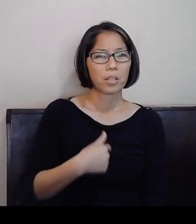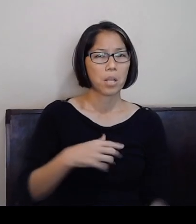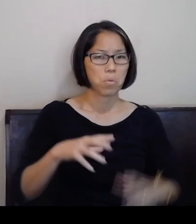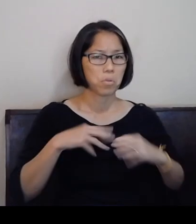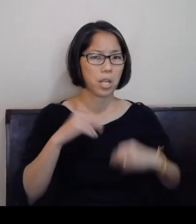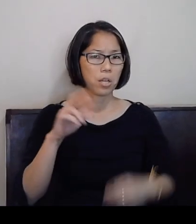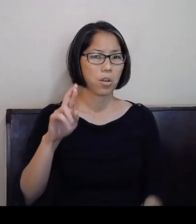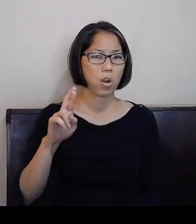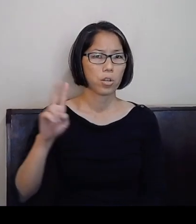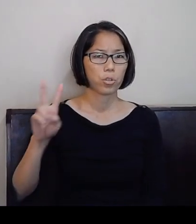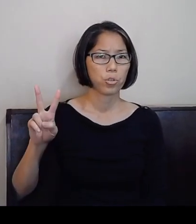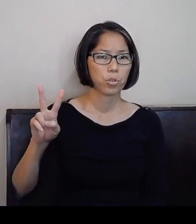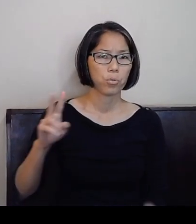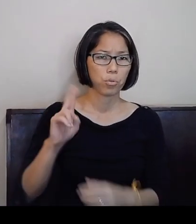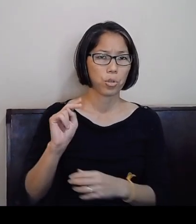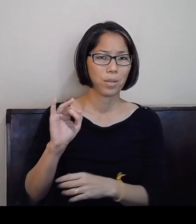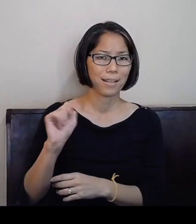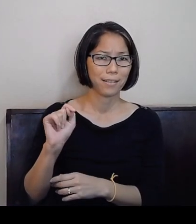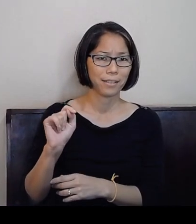I'll take the R2 unit.